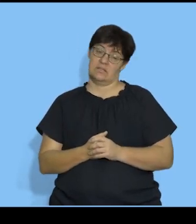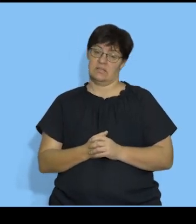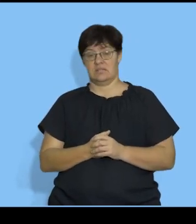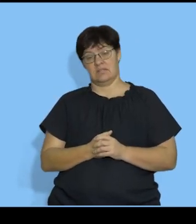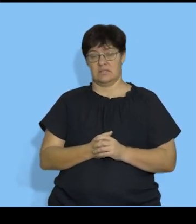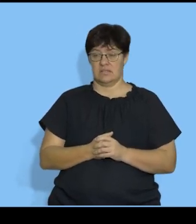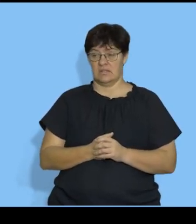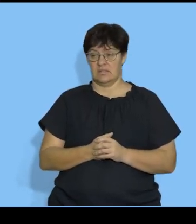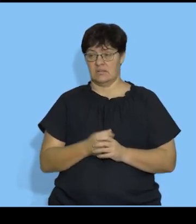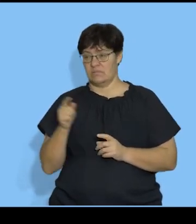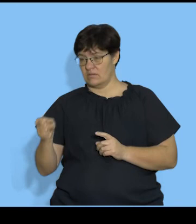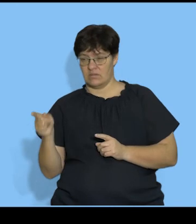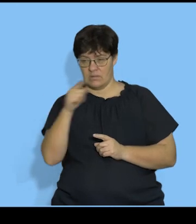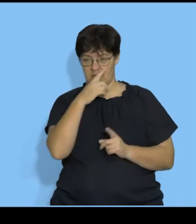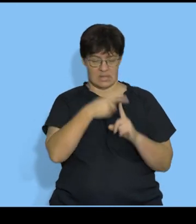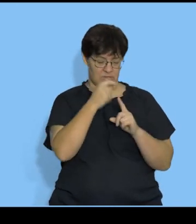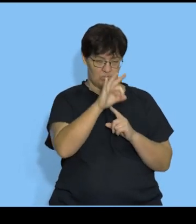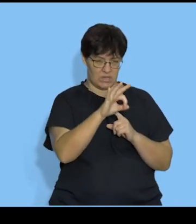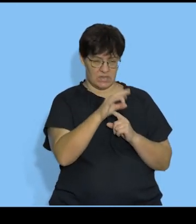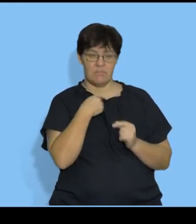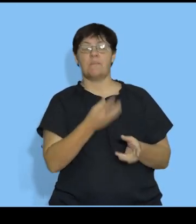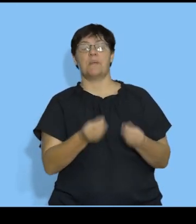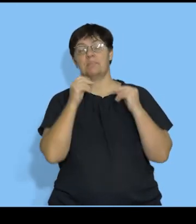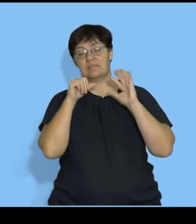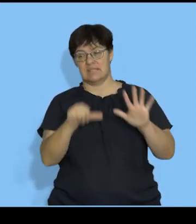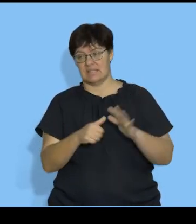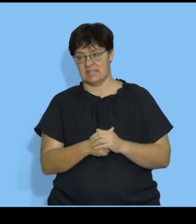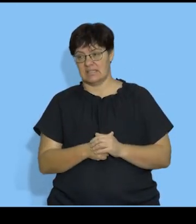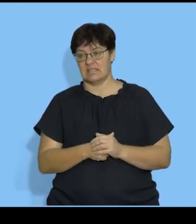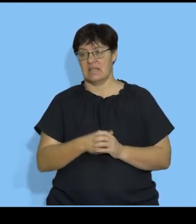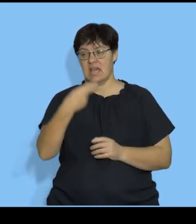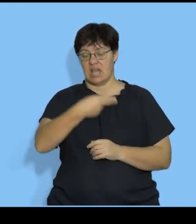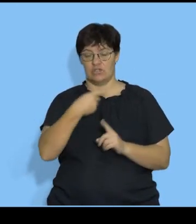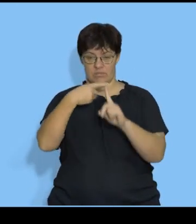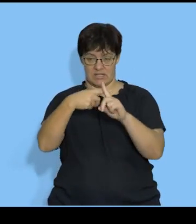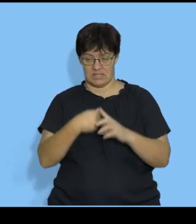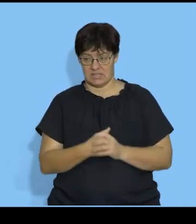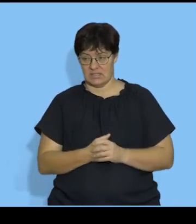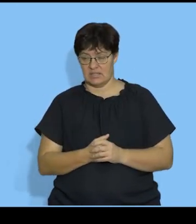if we multiply that by 3, it will give us 6H plus, right?